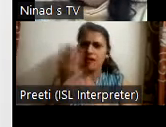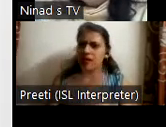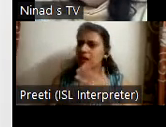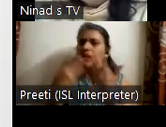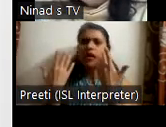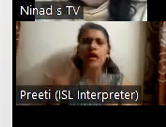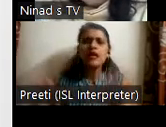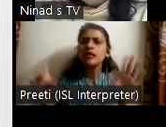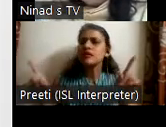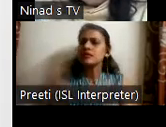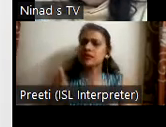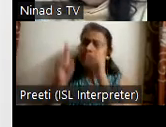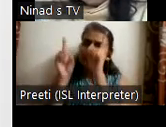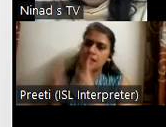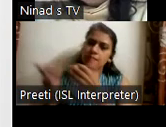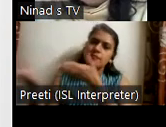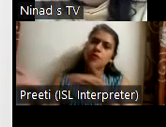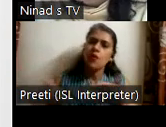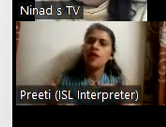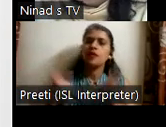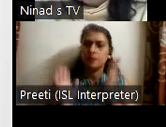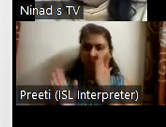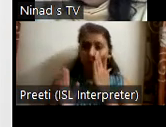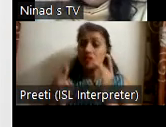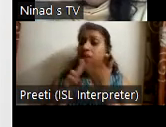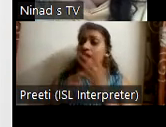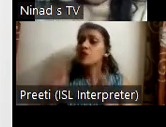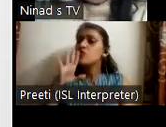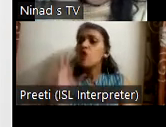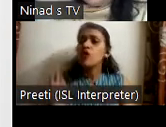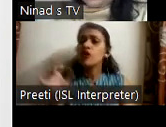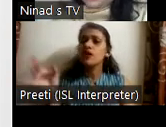effort, without any, I would say, natural effort. You are